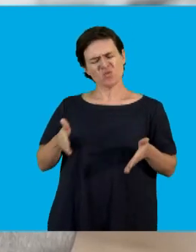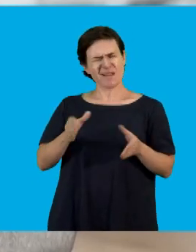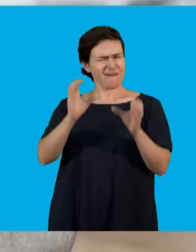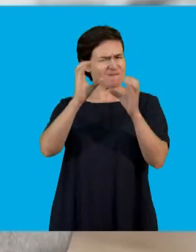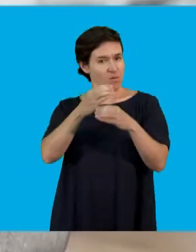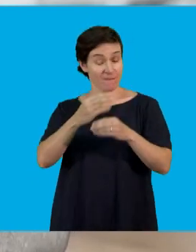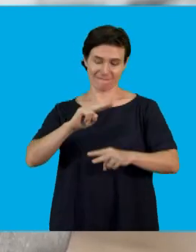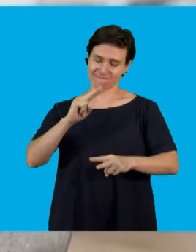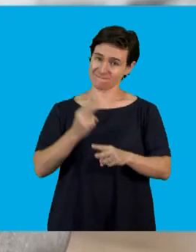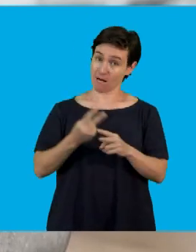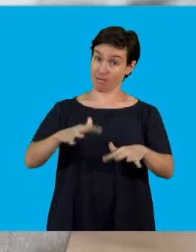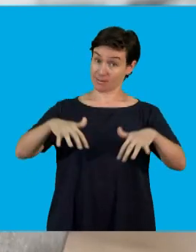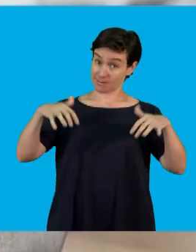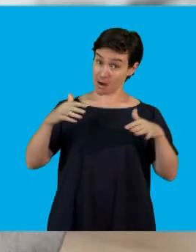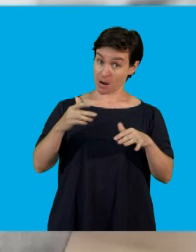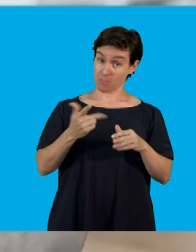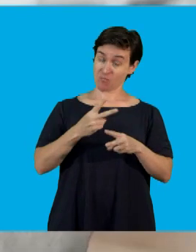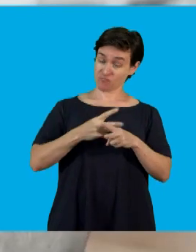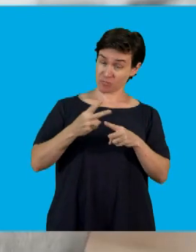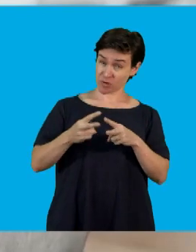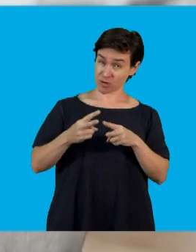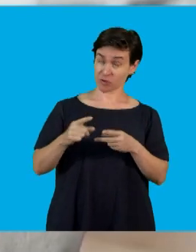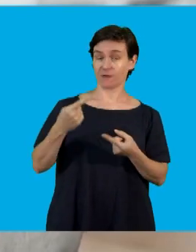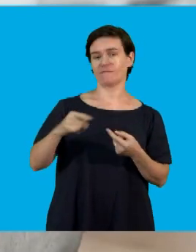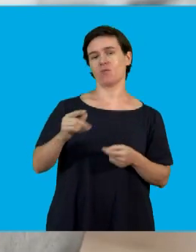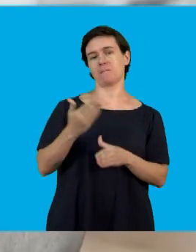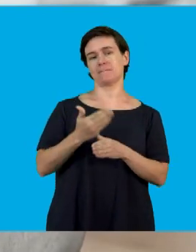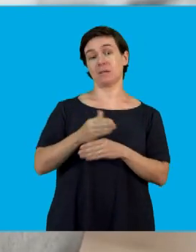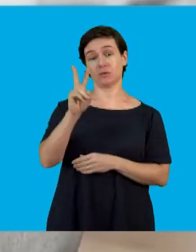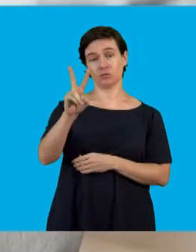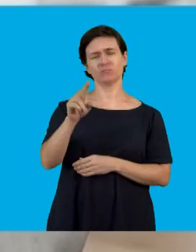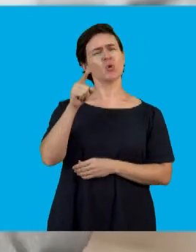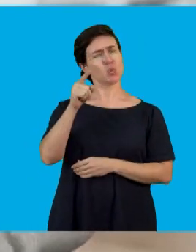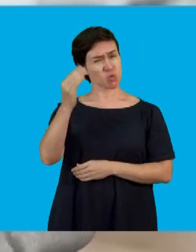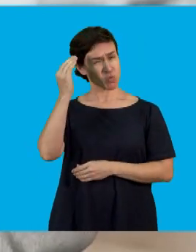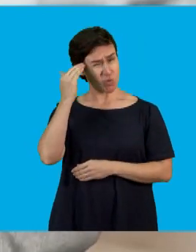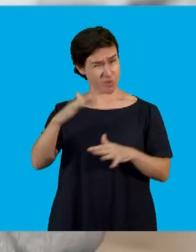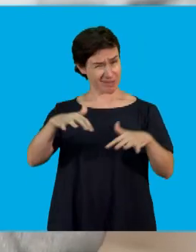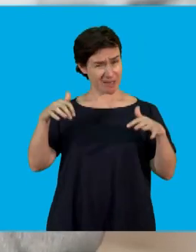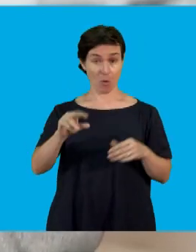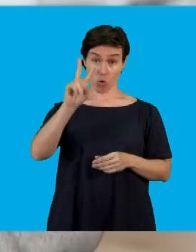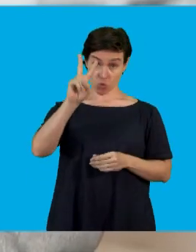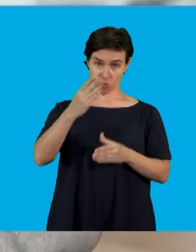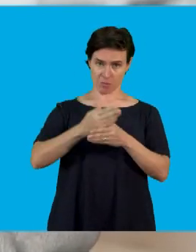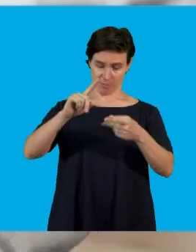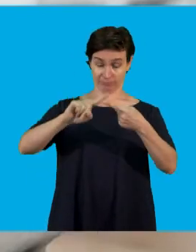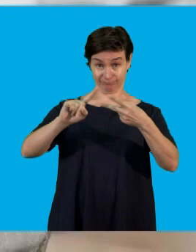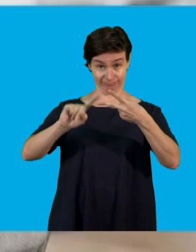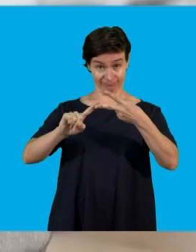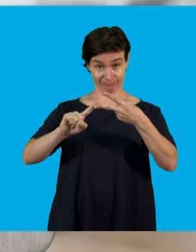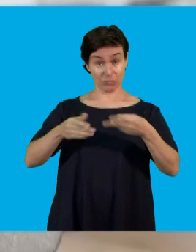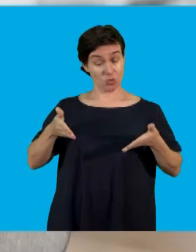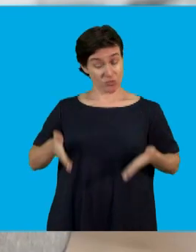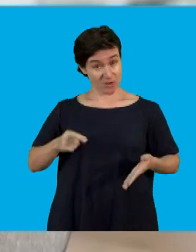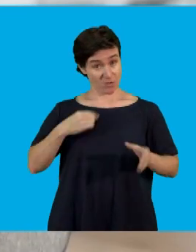on the final exam prep for paper number 2. As you know, Business Studies has got paper 1 and paper 2, but for today, we'll